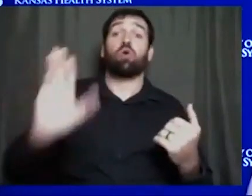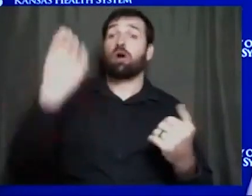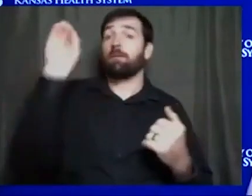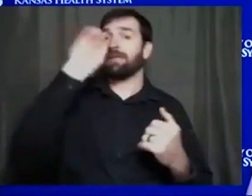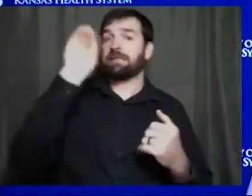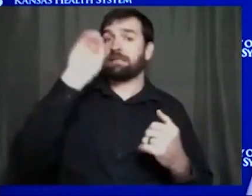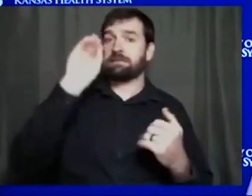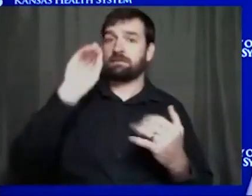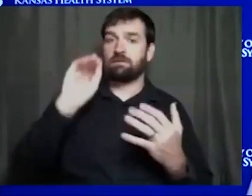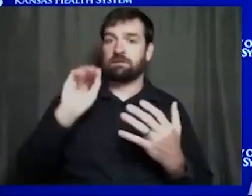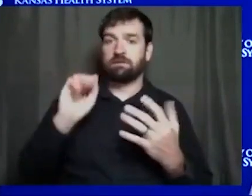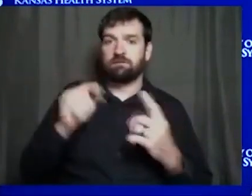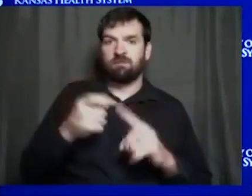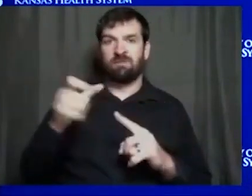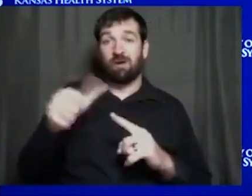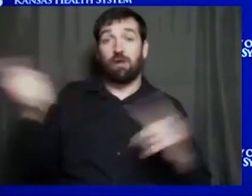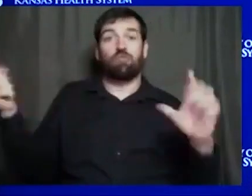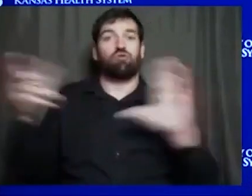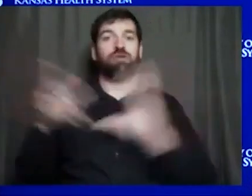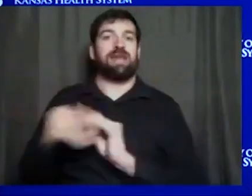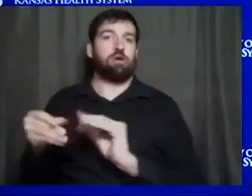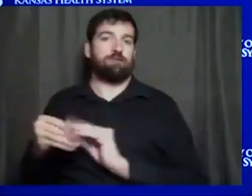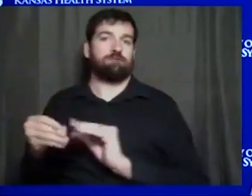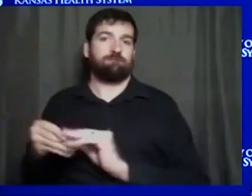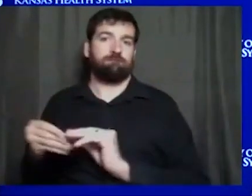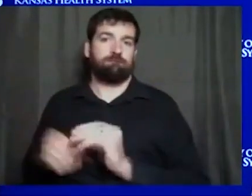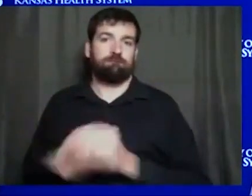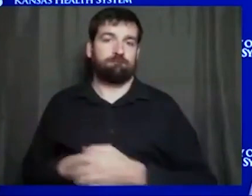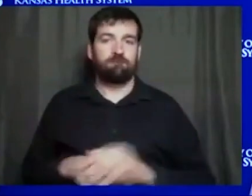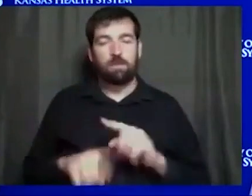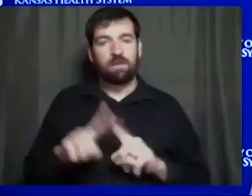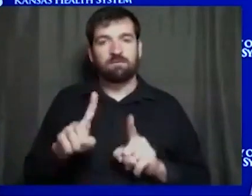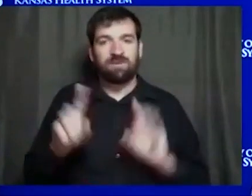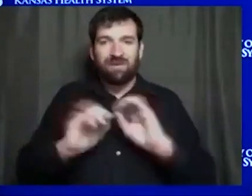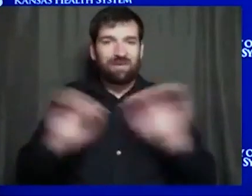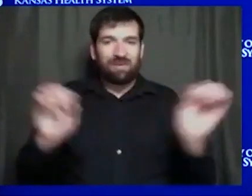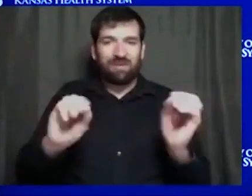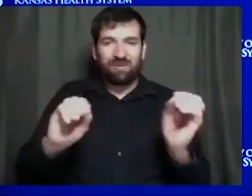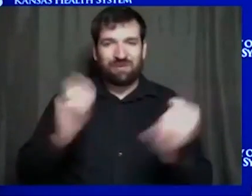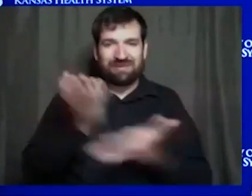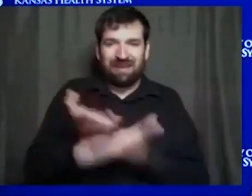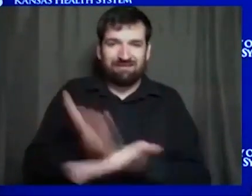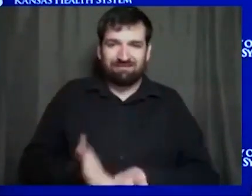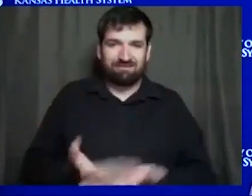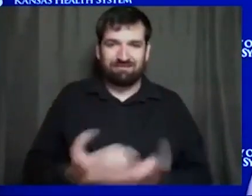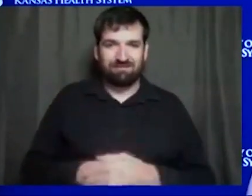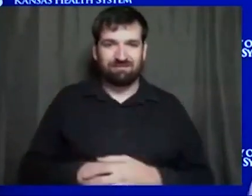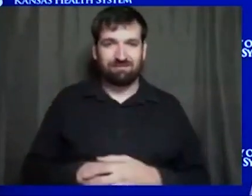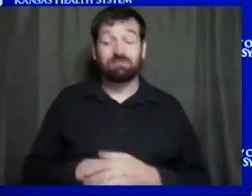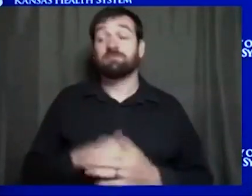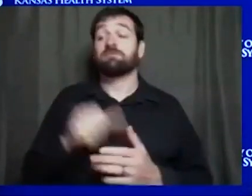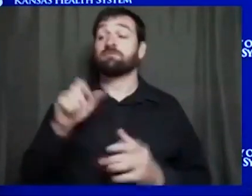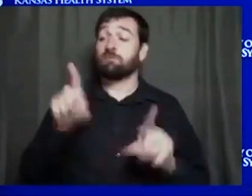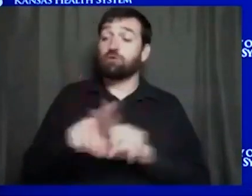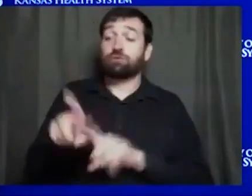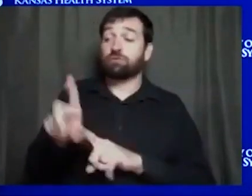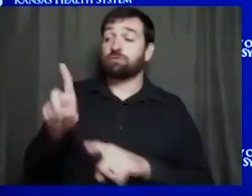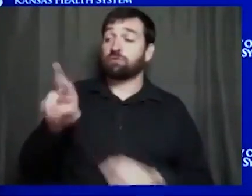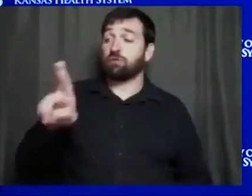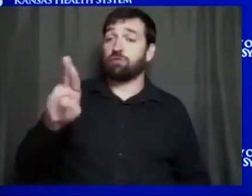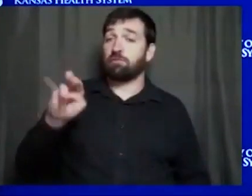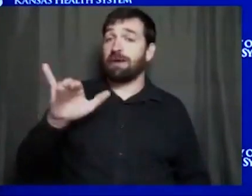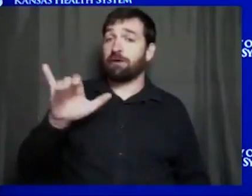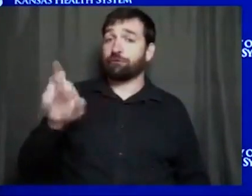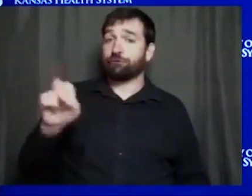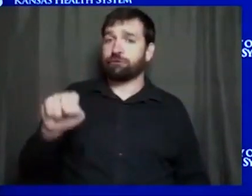other narrative. But this is not supported by science. In addition, I would always like to say, and certainly Dr. Myers can correct me, I don't believe that we saw